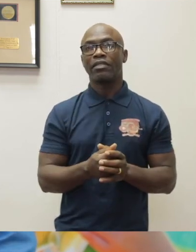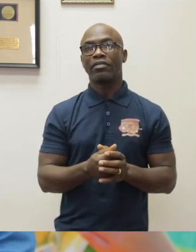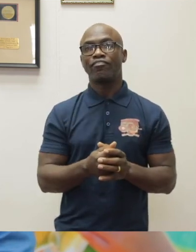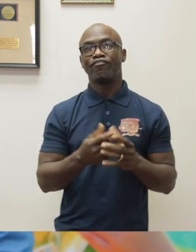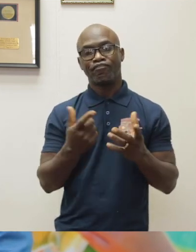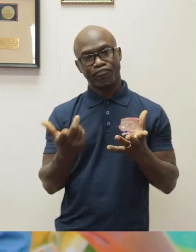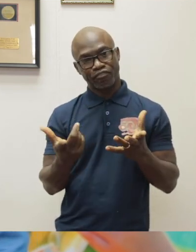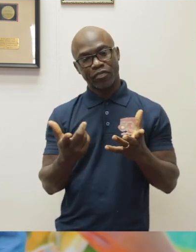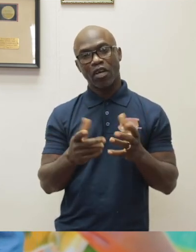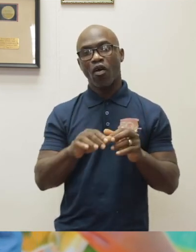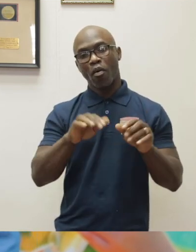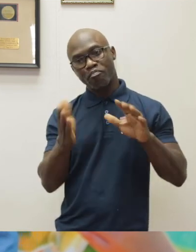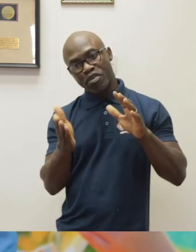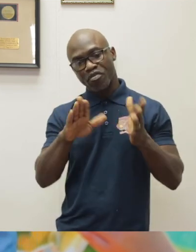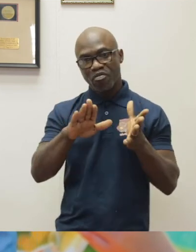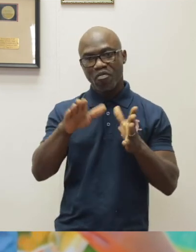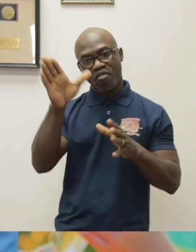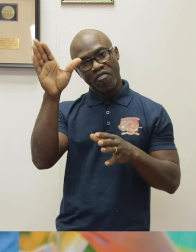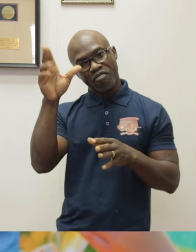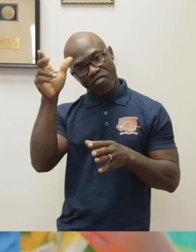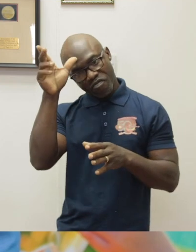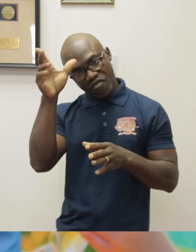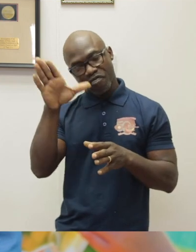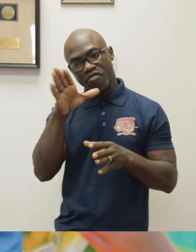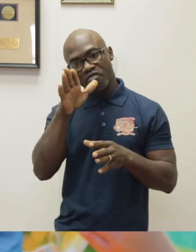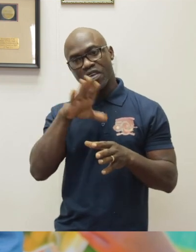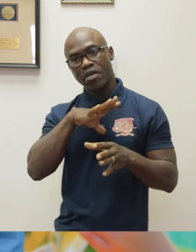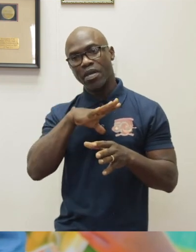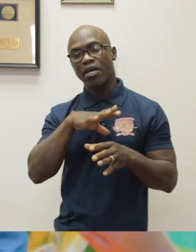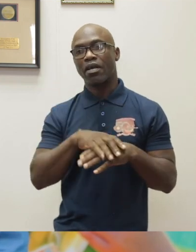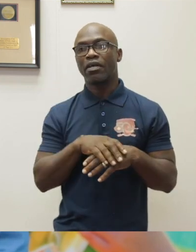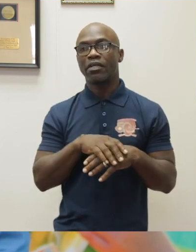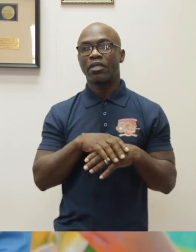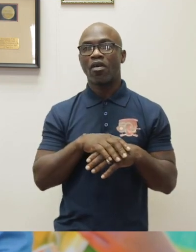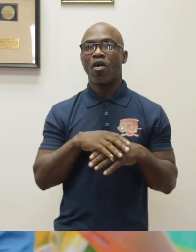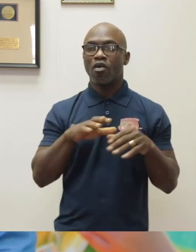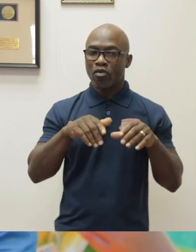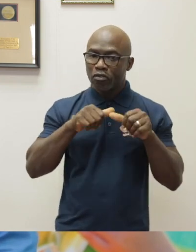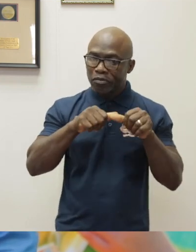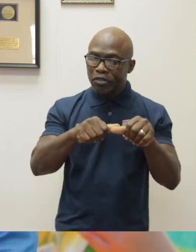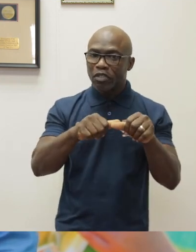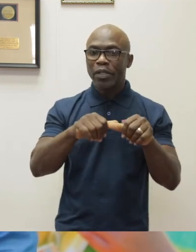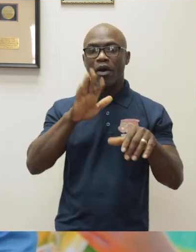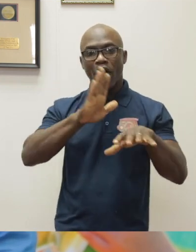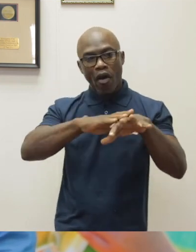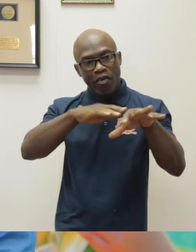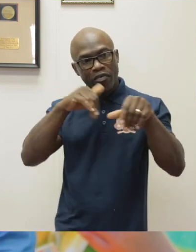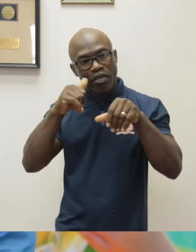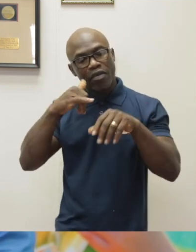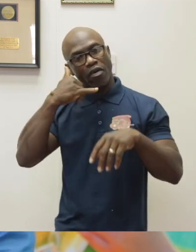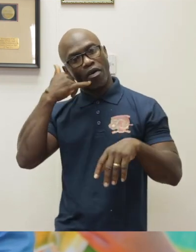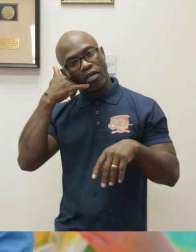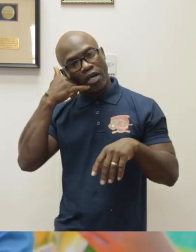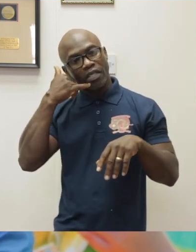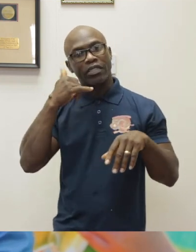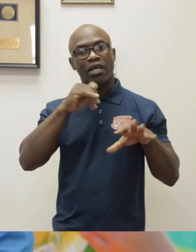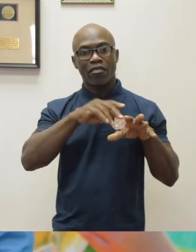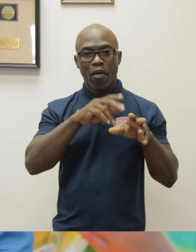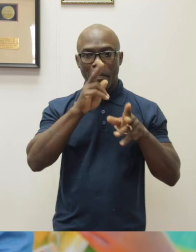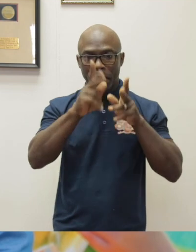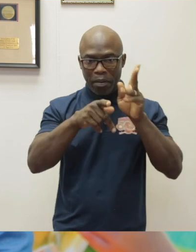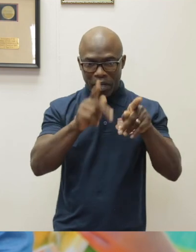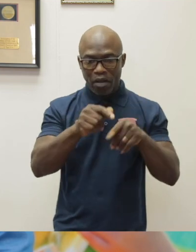compared to females. Our hotline continues to receive calls from concerned